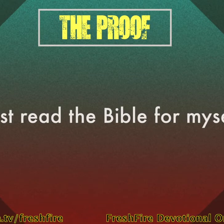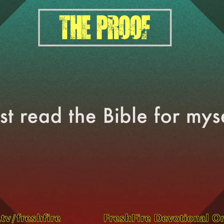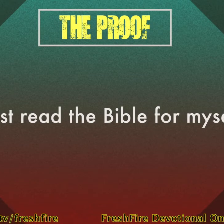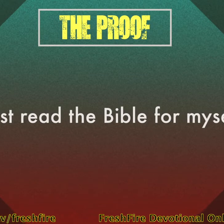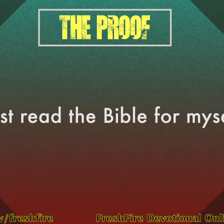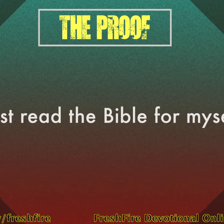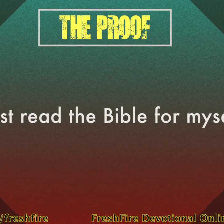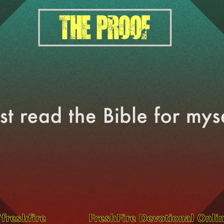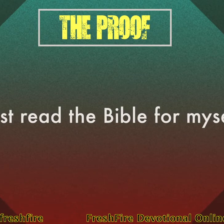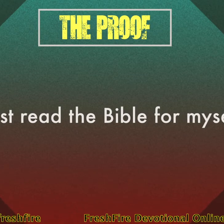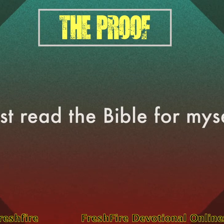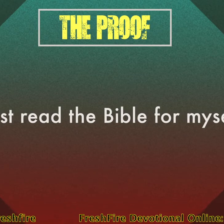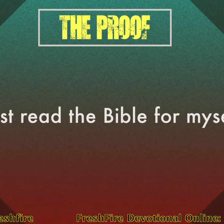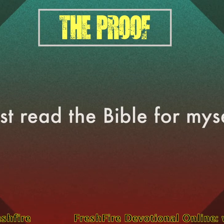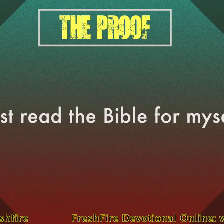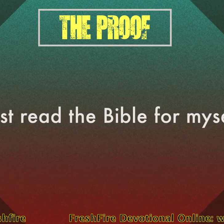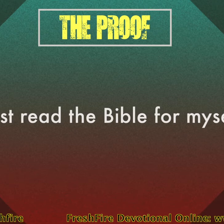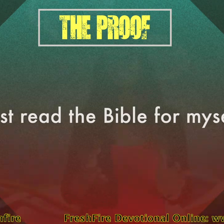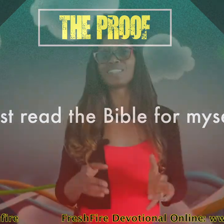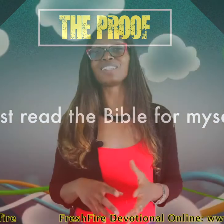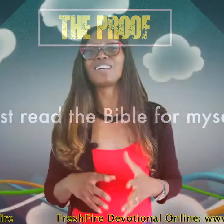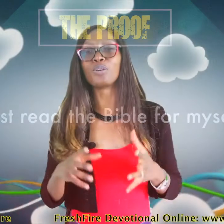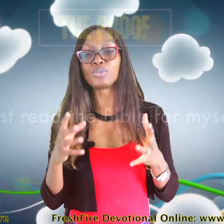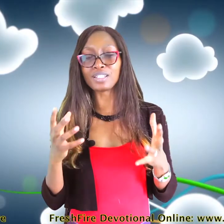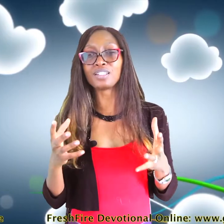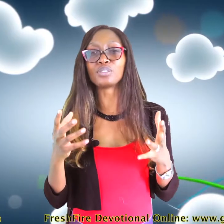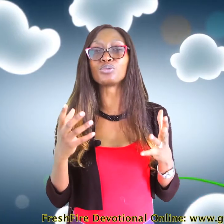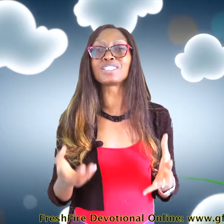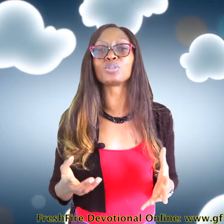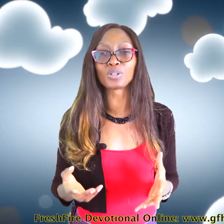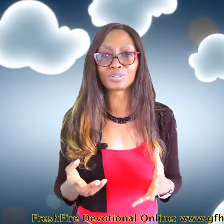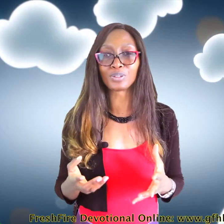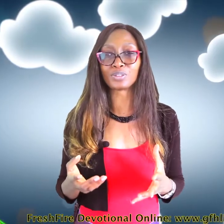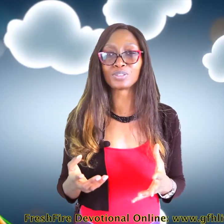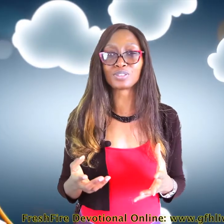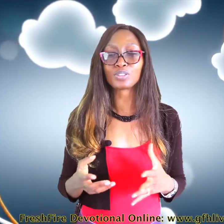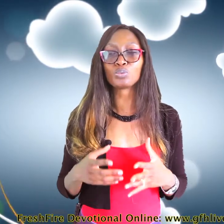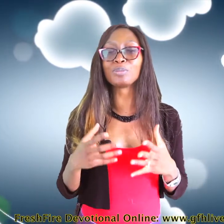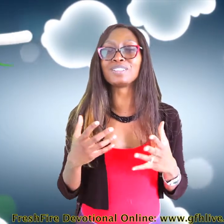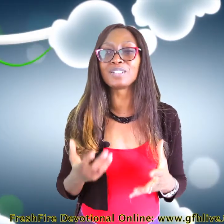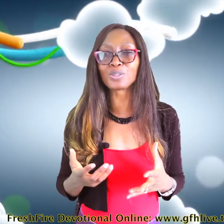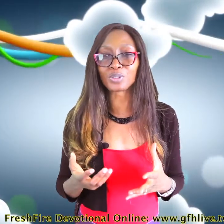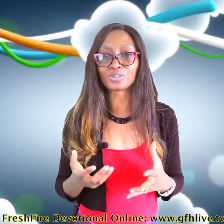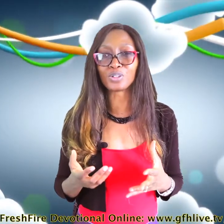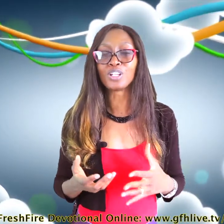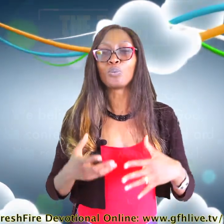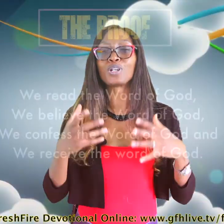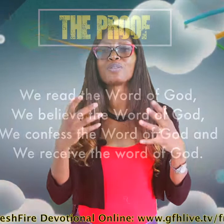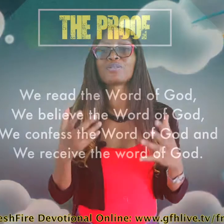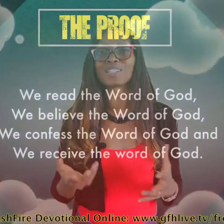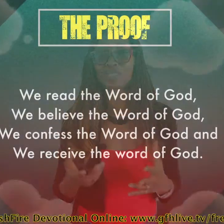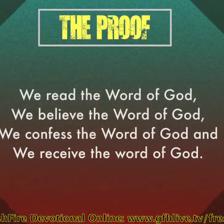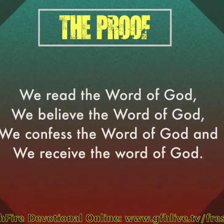And if you remember, in some teachings ago, we learned that we read the Word of God. We believe the Word of God,